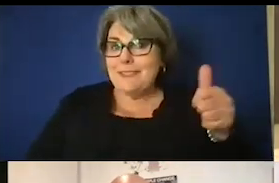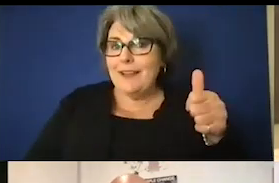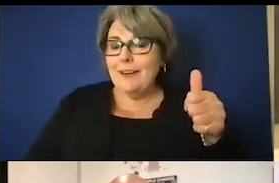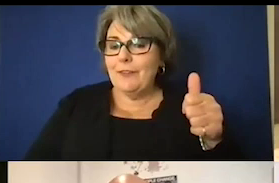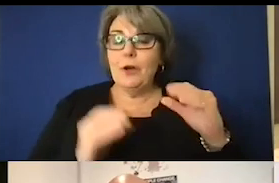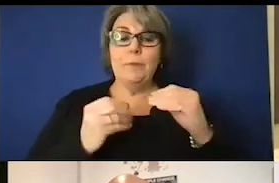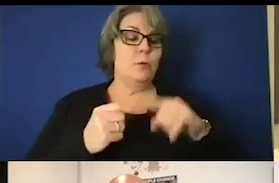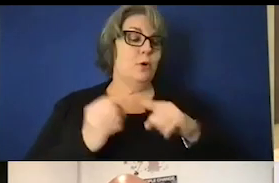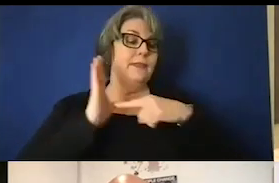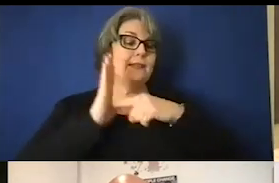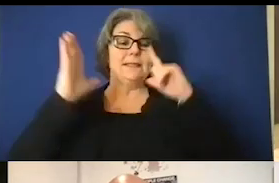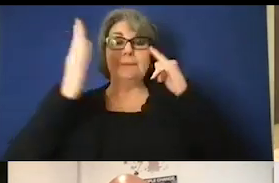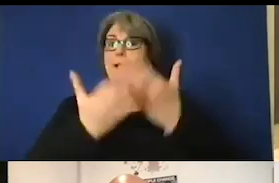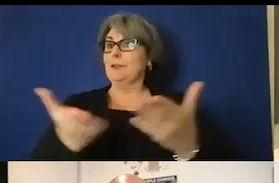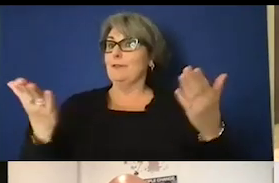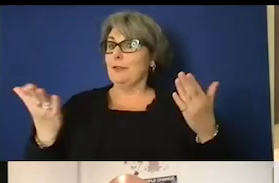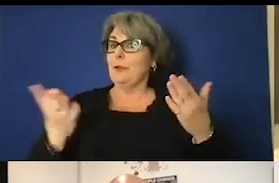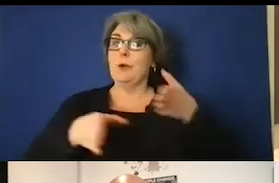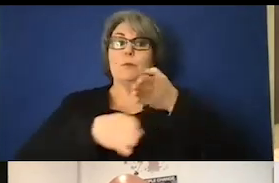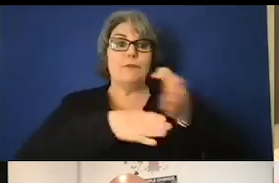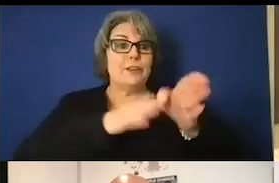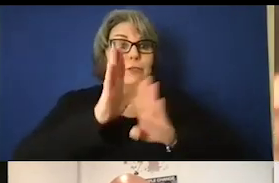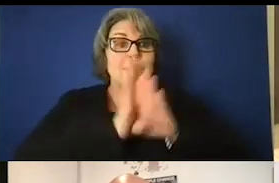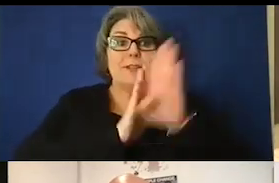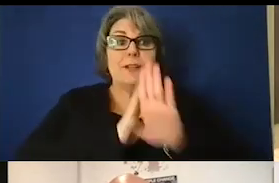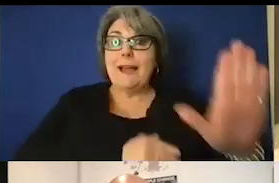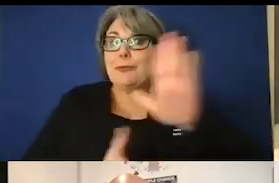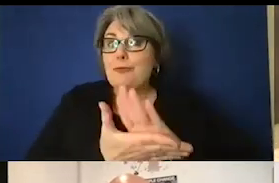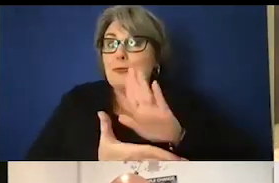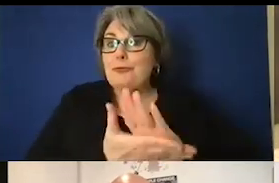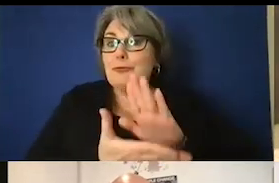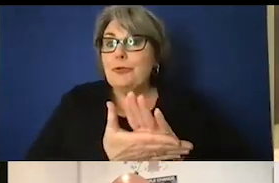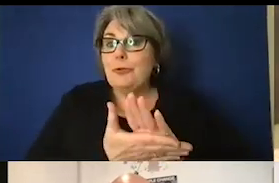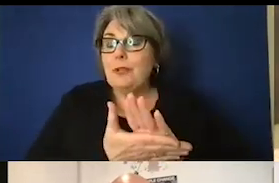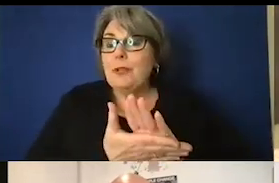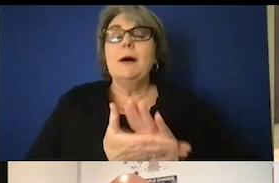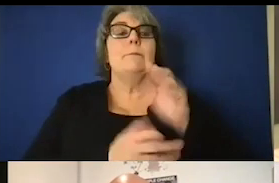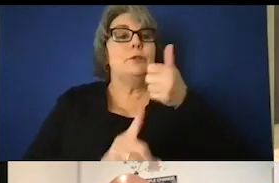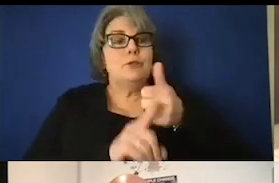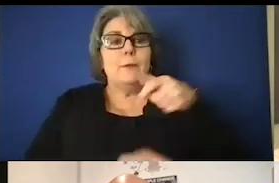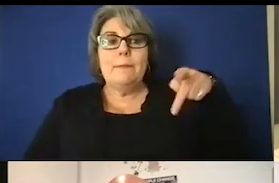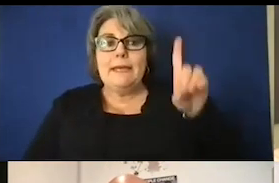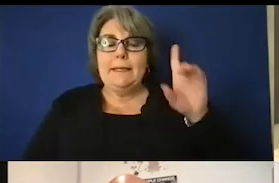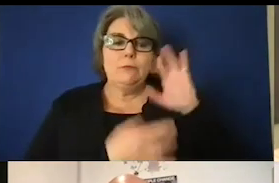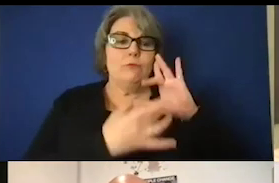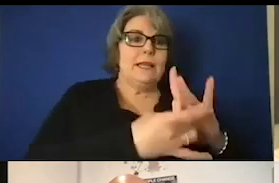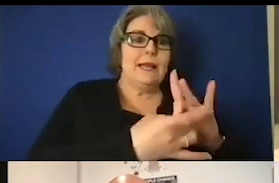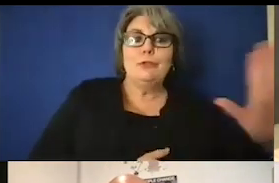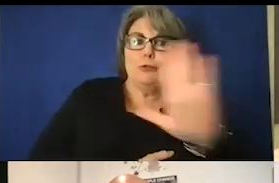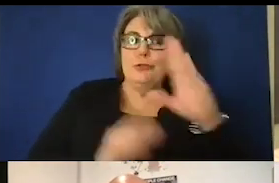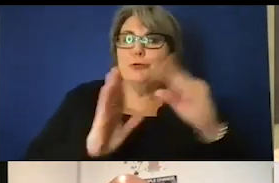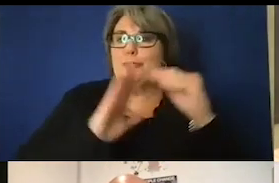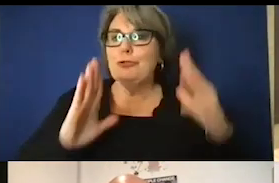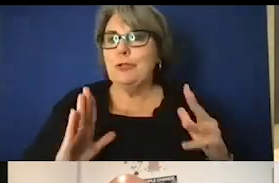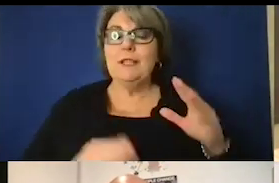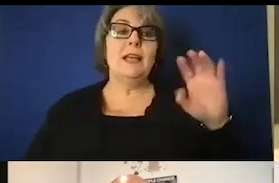is ever expected for you for professional development at your campus. That is seeking out professional development that relates to your kids. EduColor